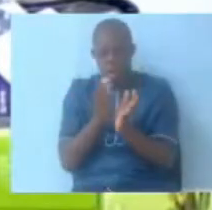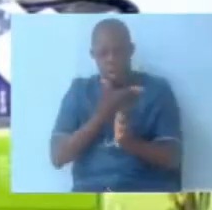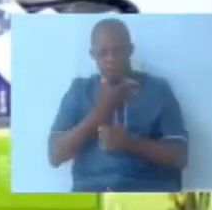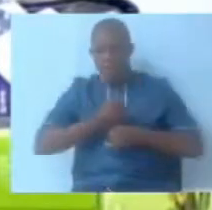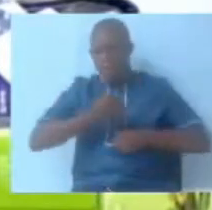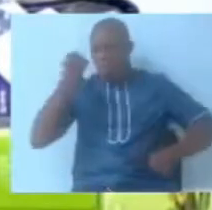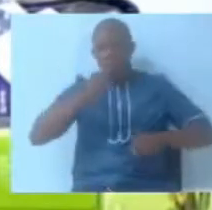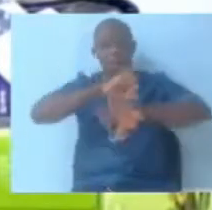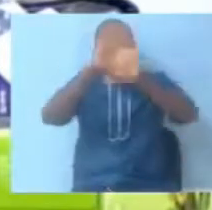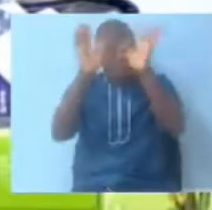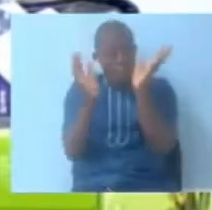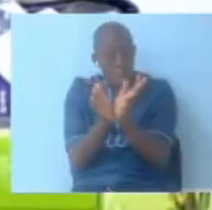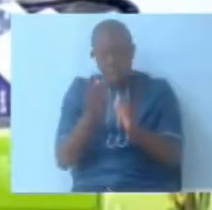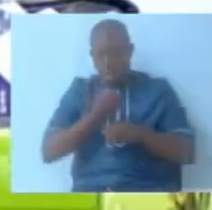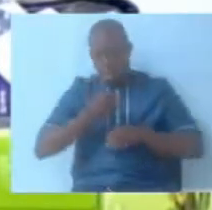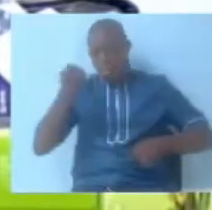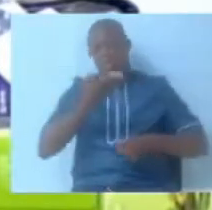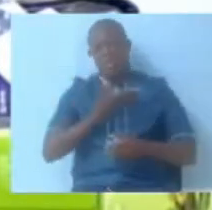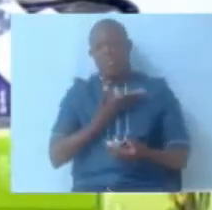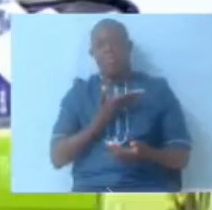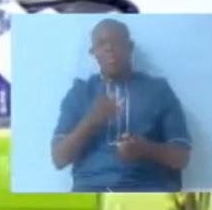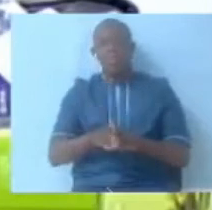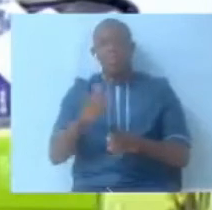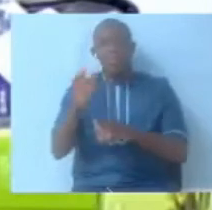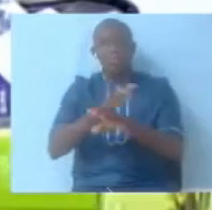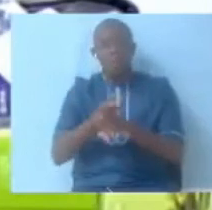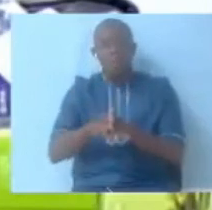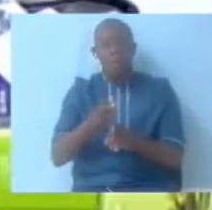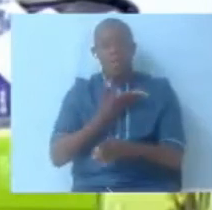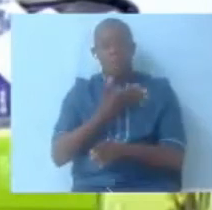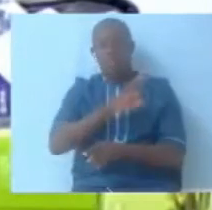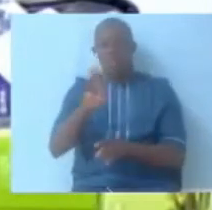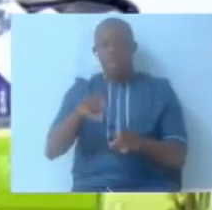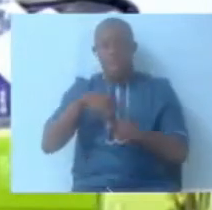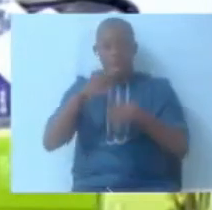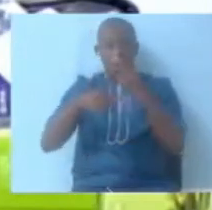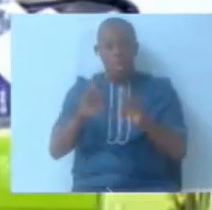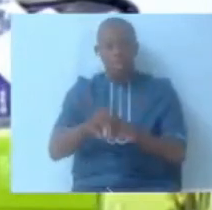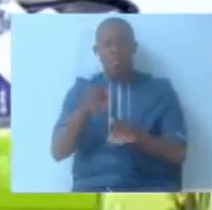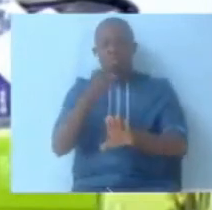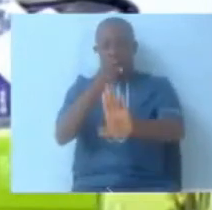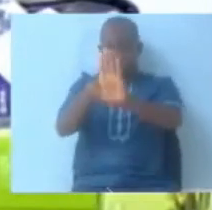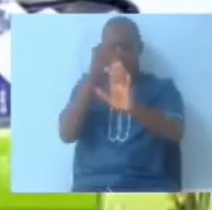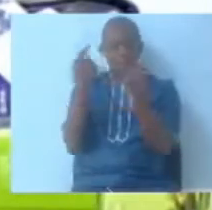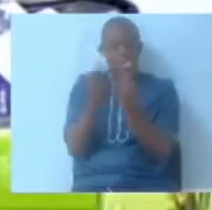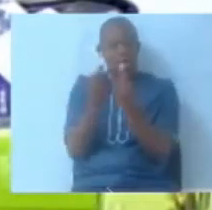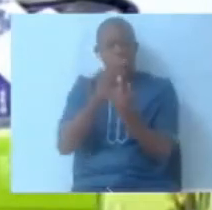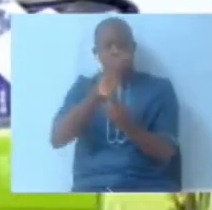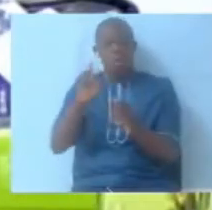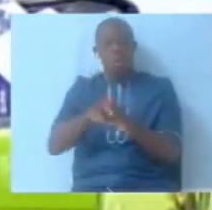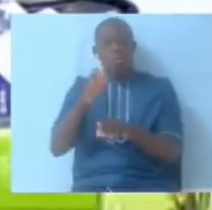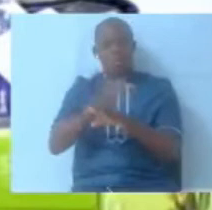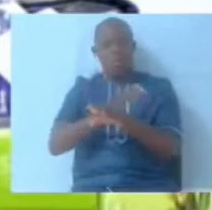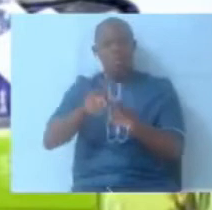All of them were armed. Ibenin kidol lem. They were not in fact with riot gear. They came heavily armed. Ininyim